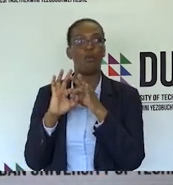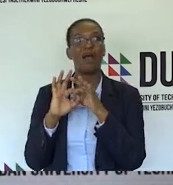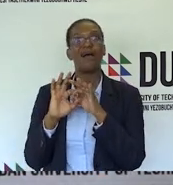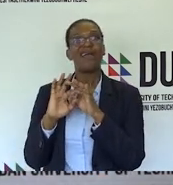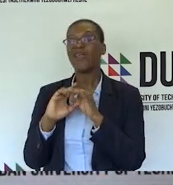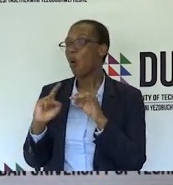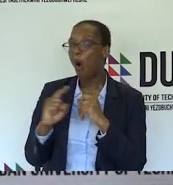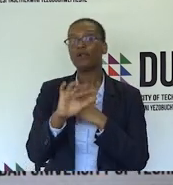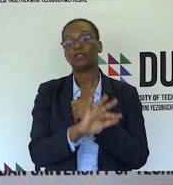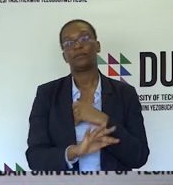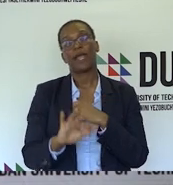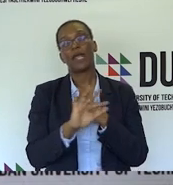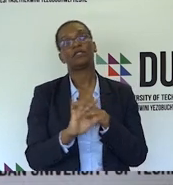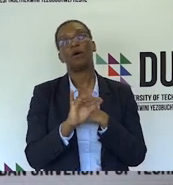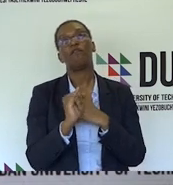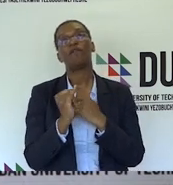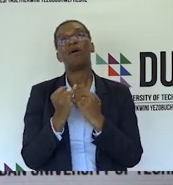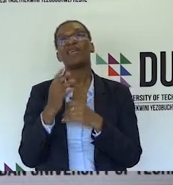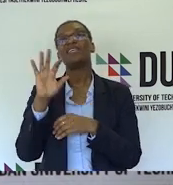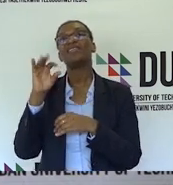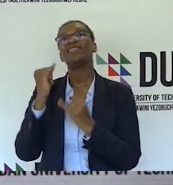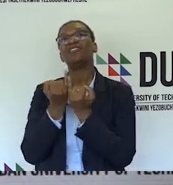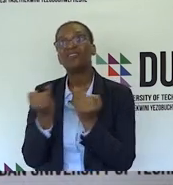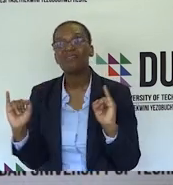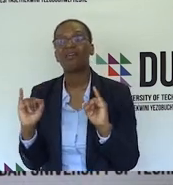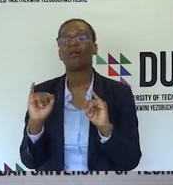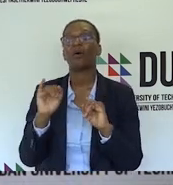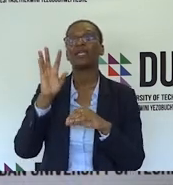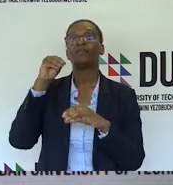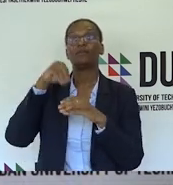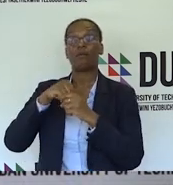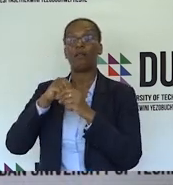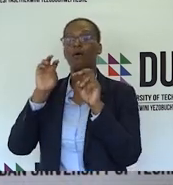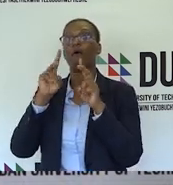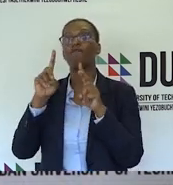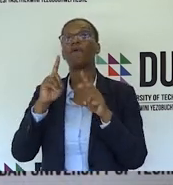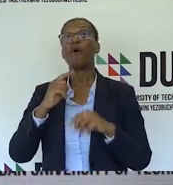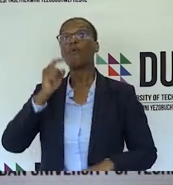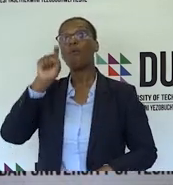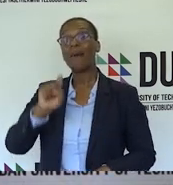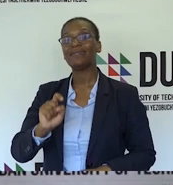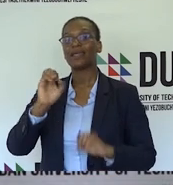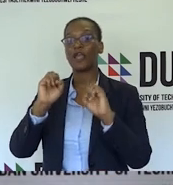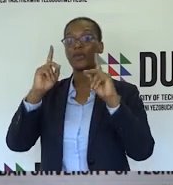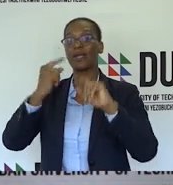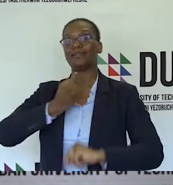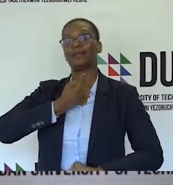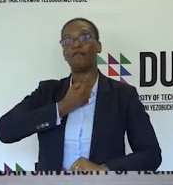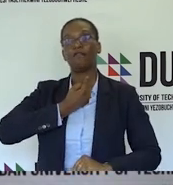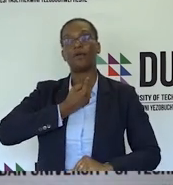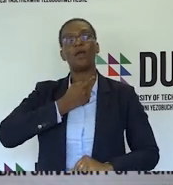and in all spaces internal and external to the university. Dare to educate yourself. Dare to